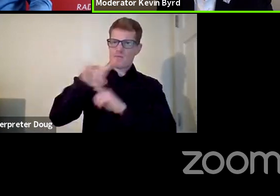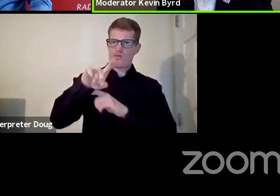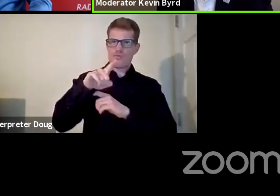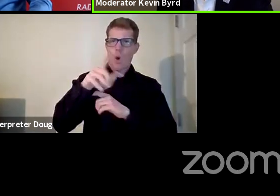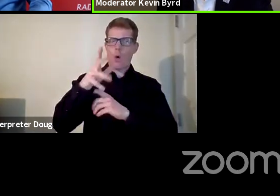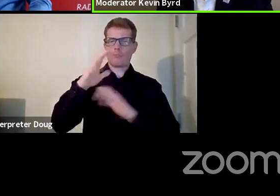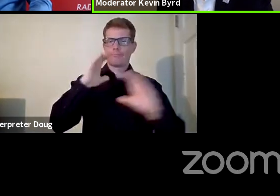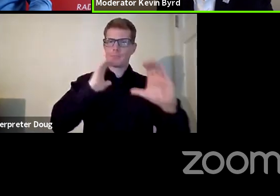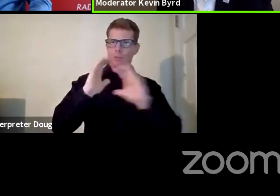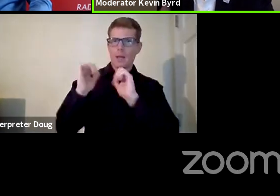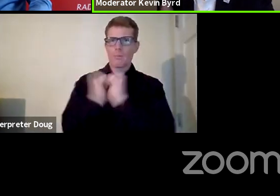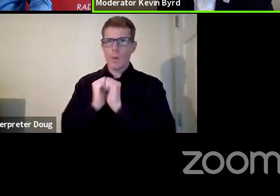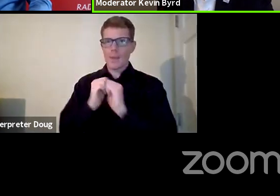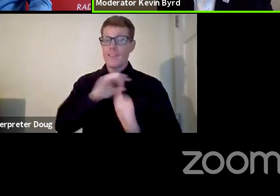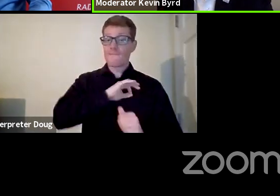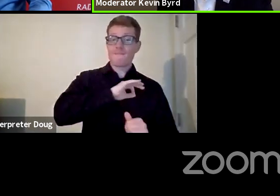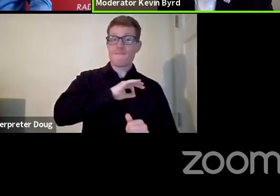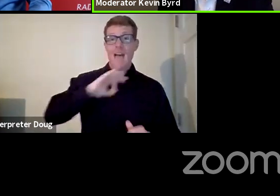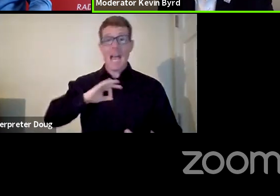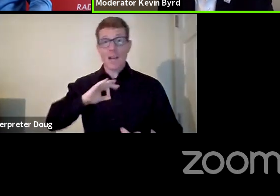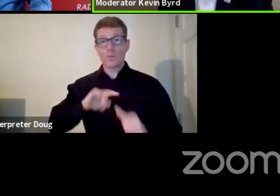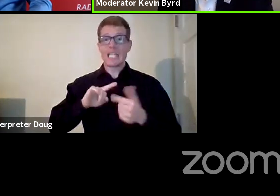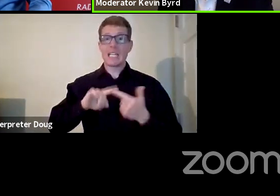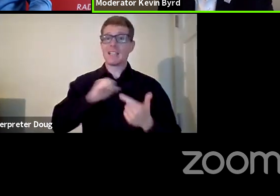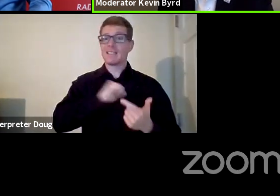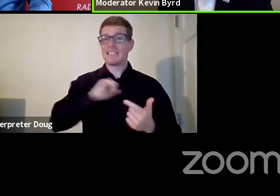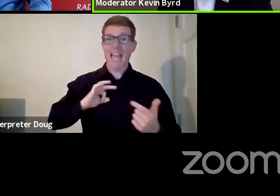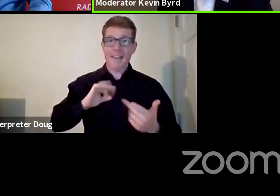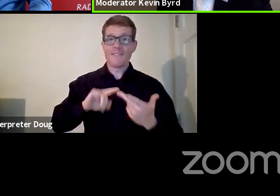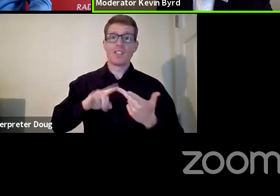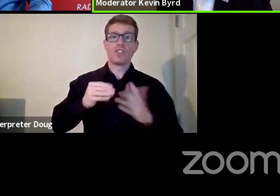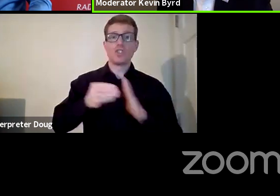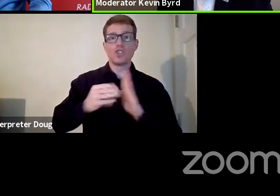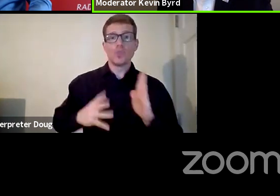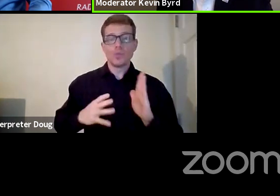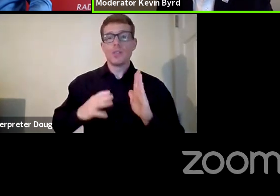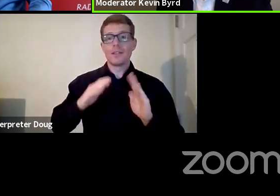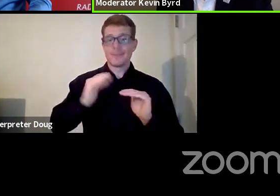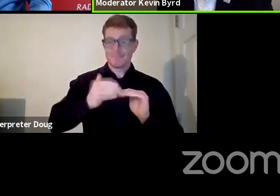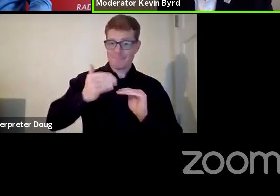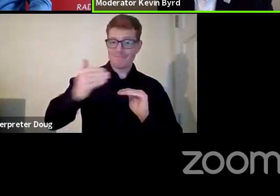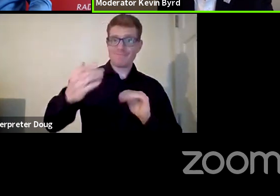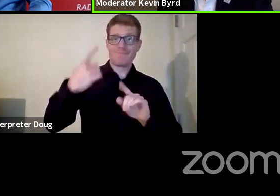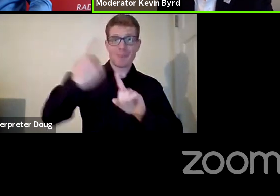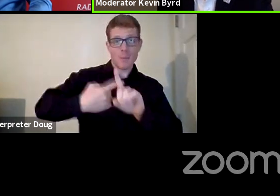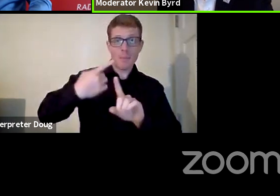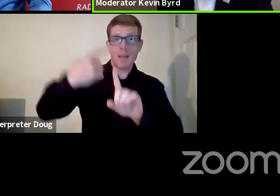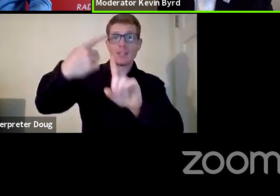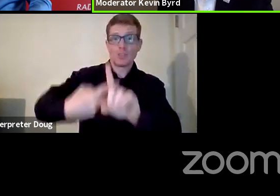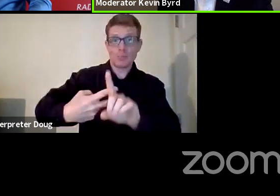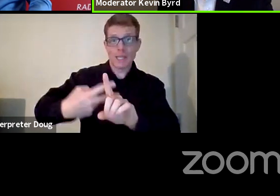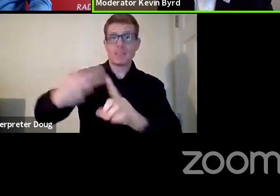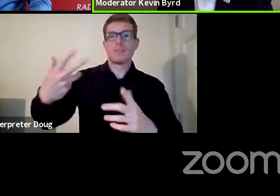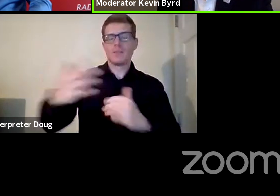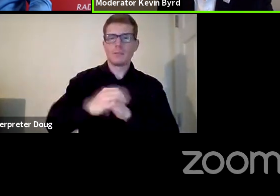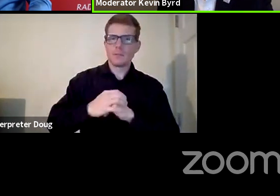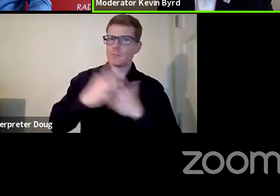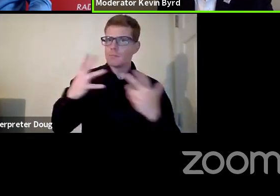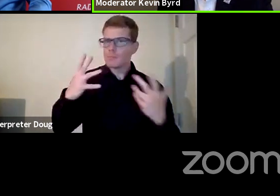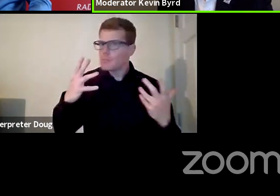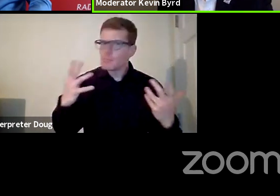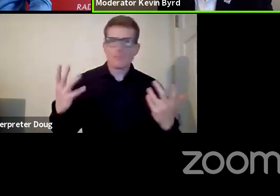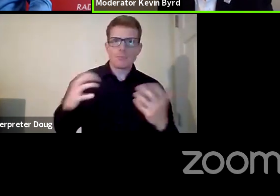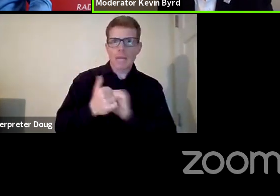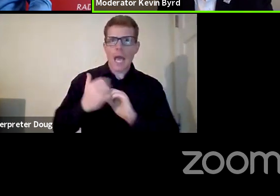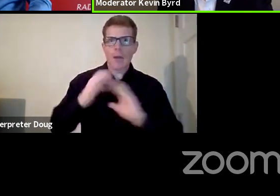your operations? I know there's been releases, but I'm sure there's other modes of communication you're going to be utilizing. What's that going to look like?